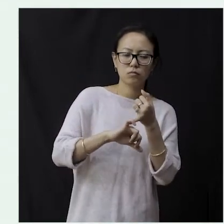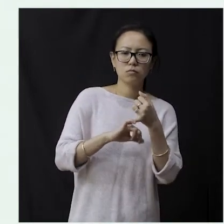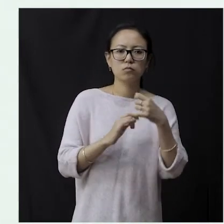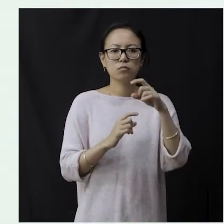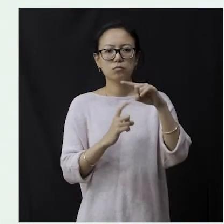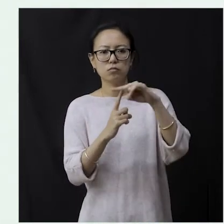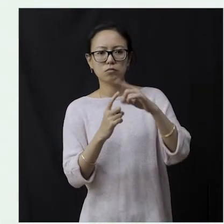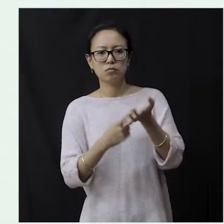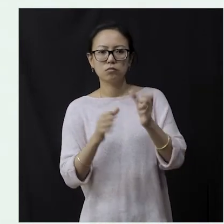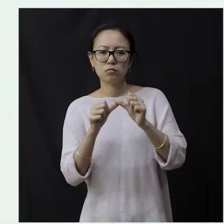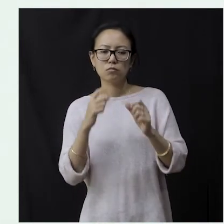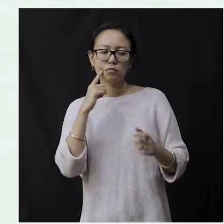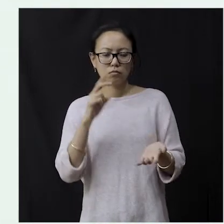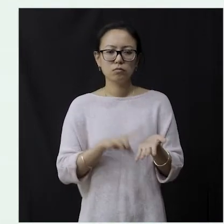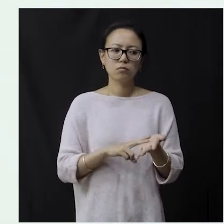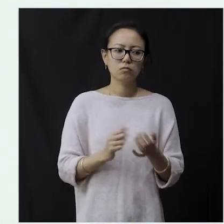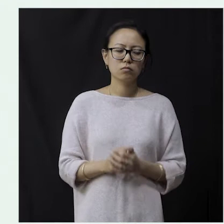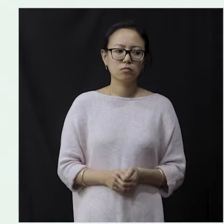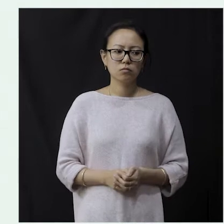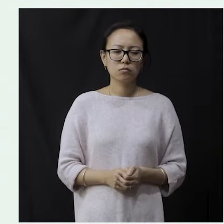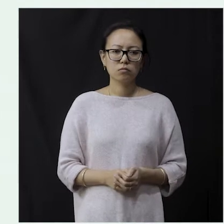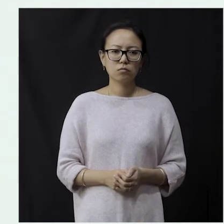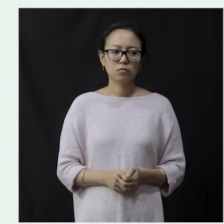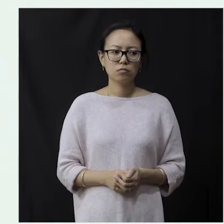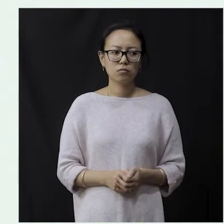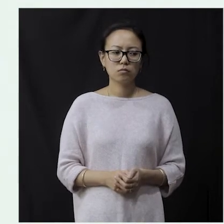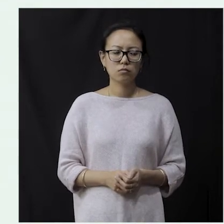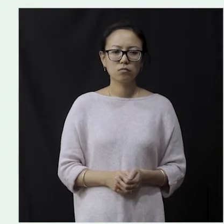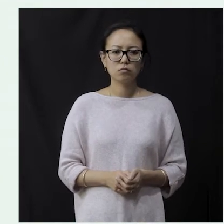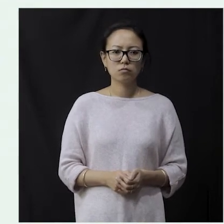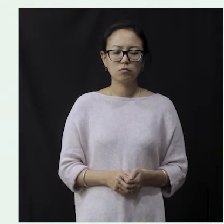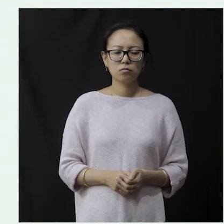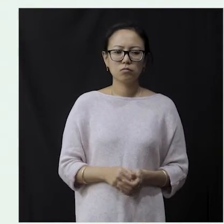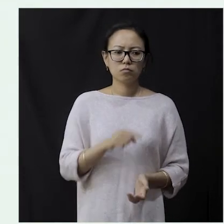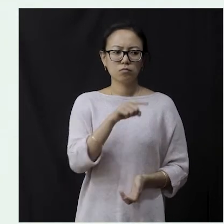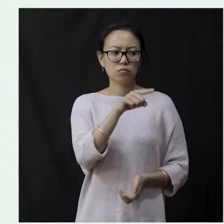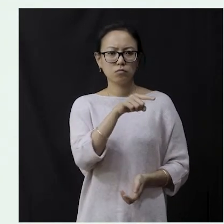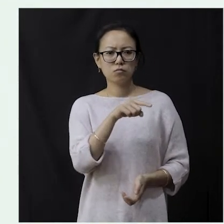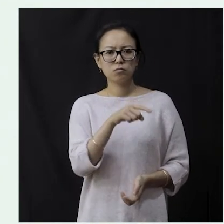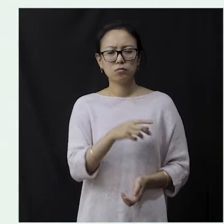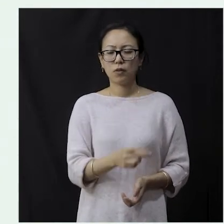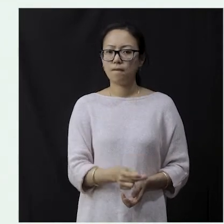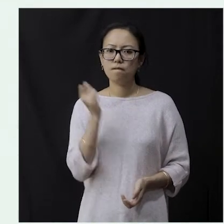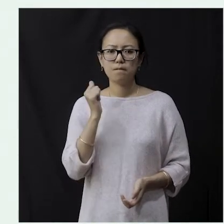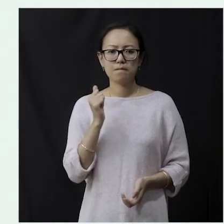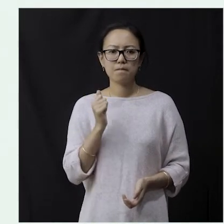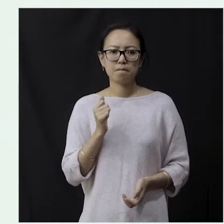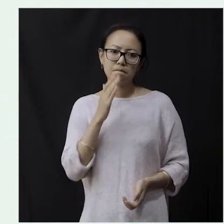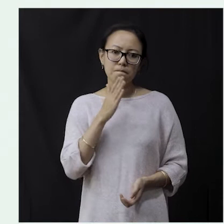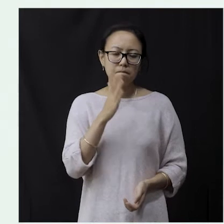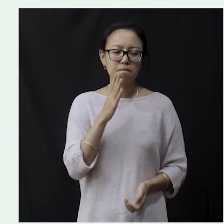we have is this one. This is very fast. Okay, and right now this train